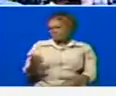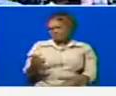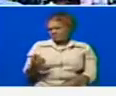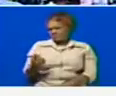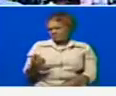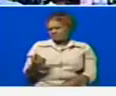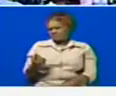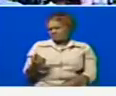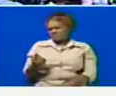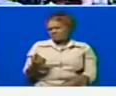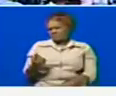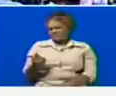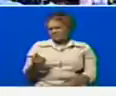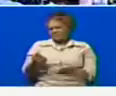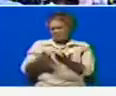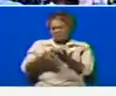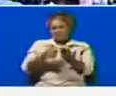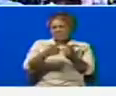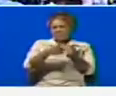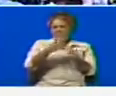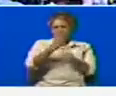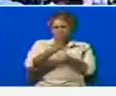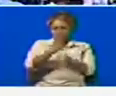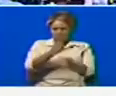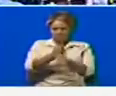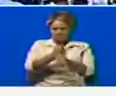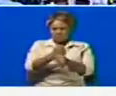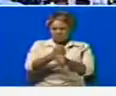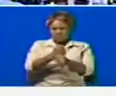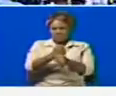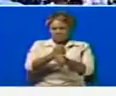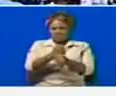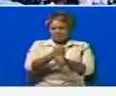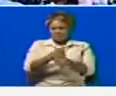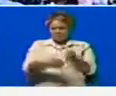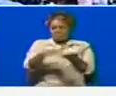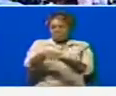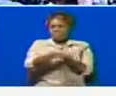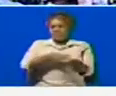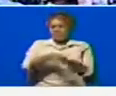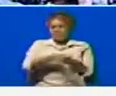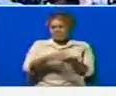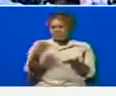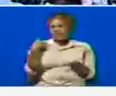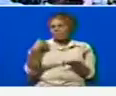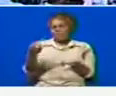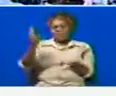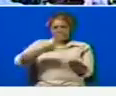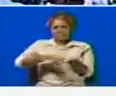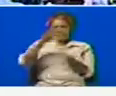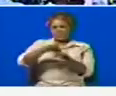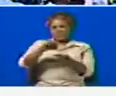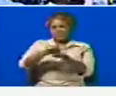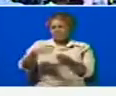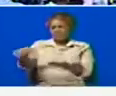is that it is calculated. What it is doing, it is calculating the turnout based on the number of registered voters